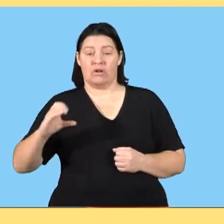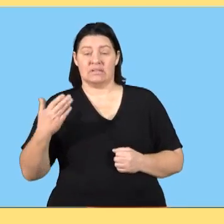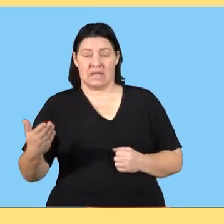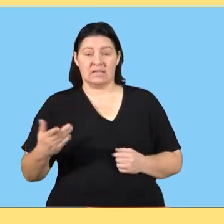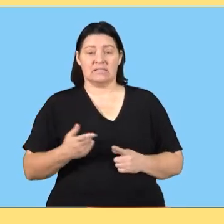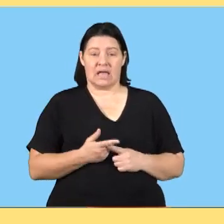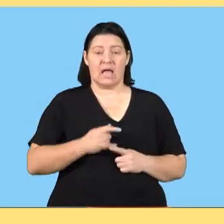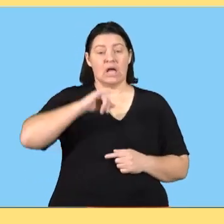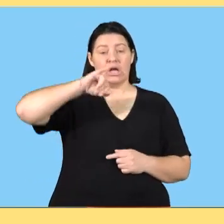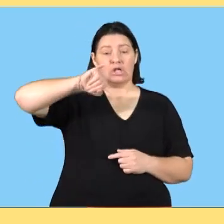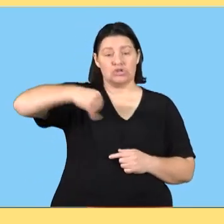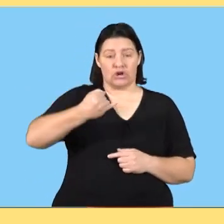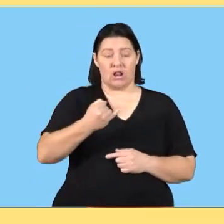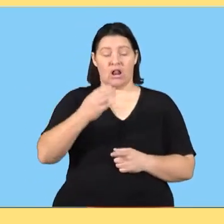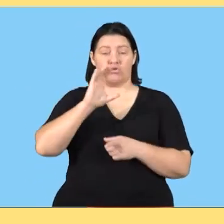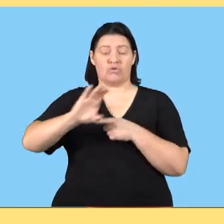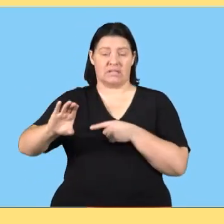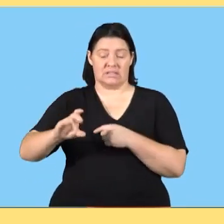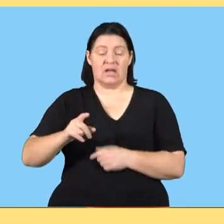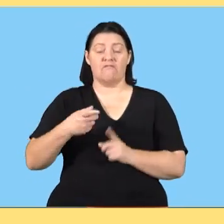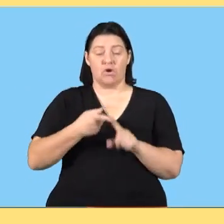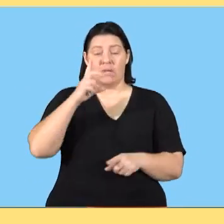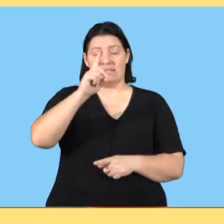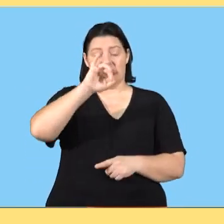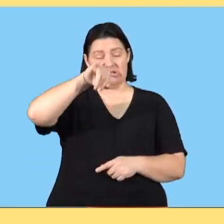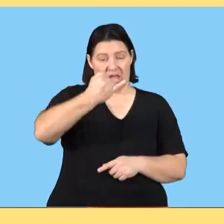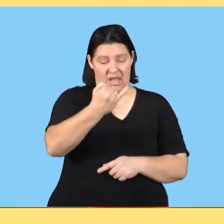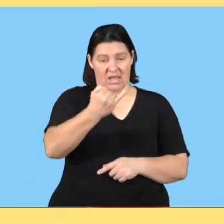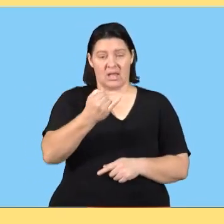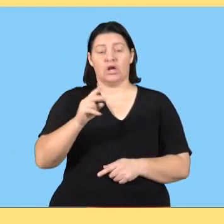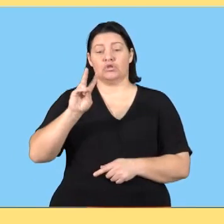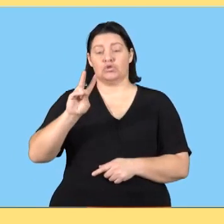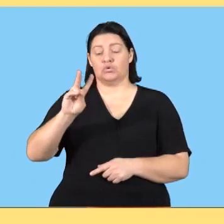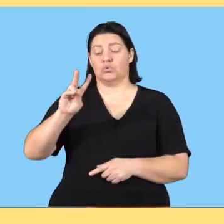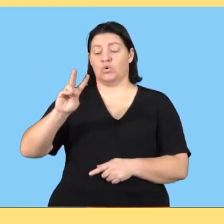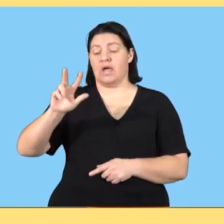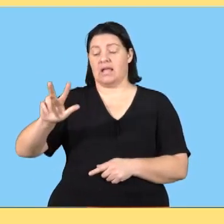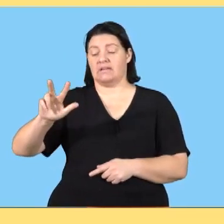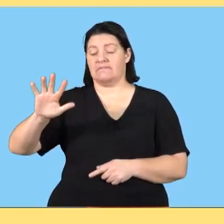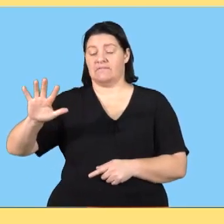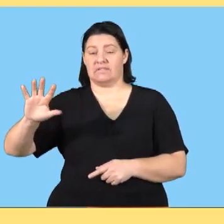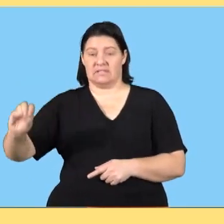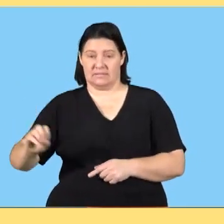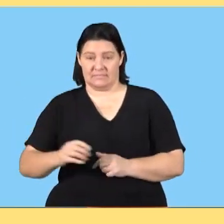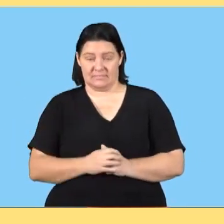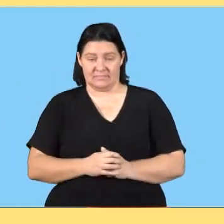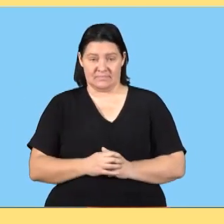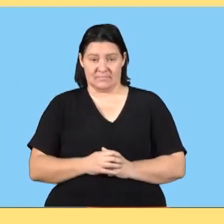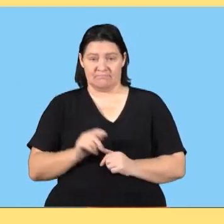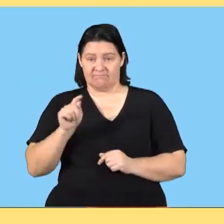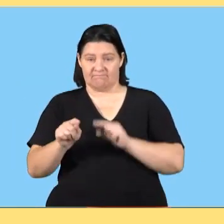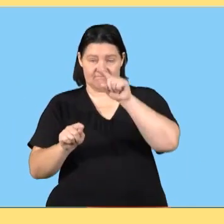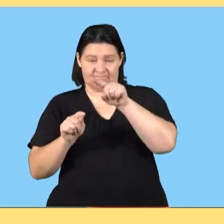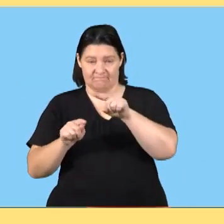and we say journal credits. It is from the GJ and it's 2,850. This is the